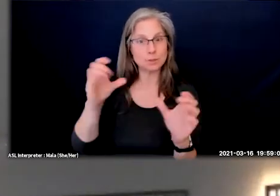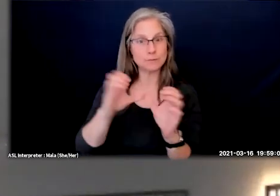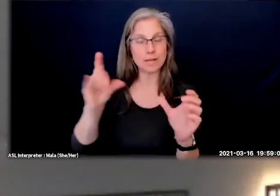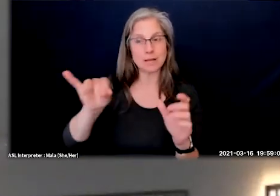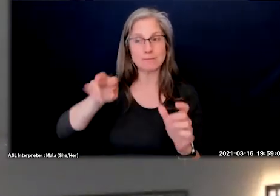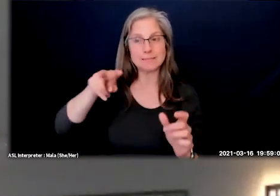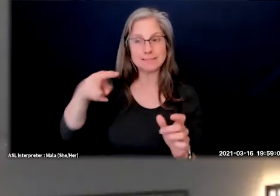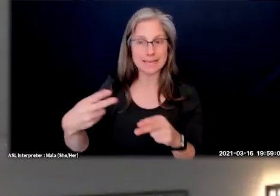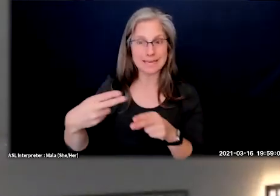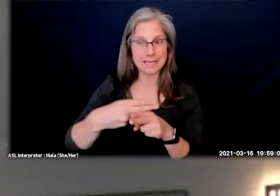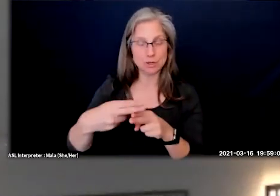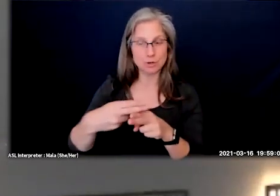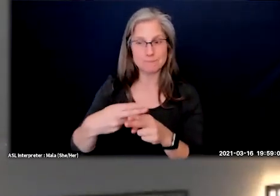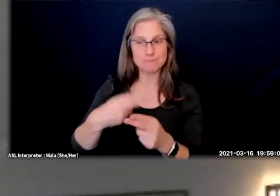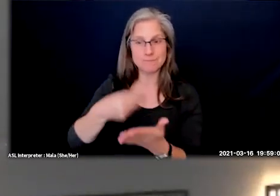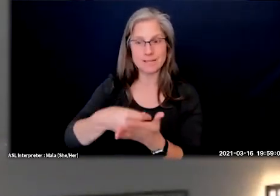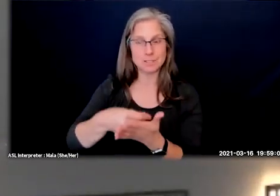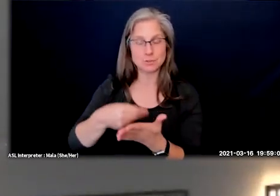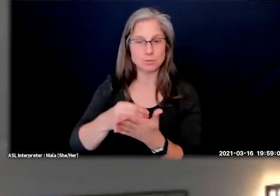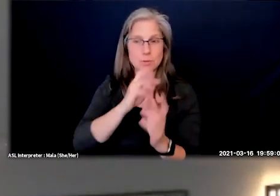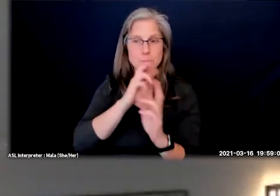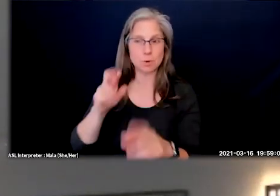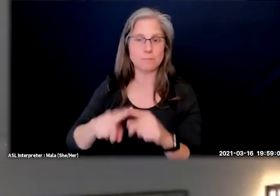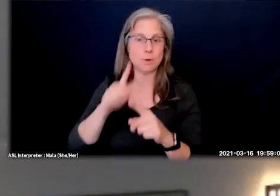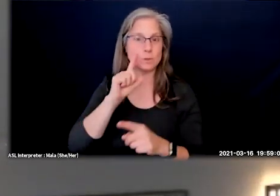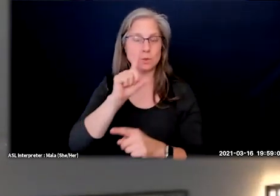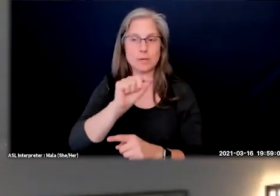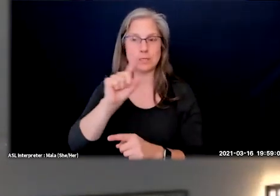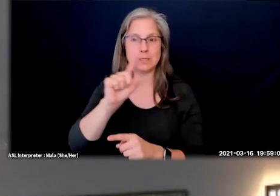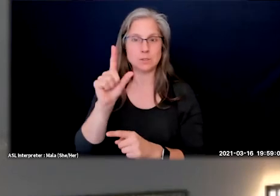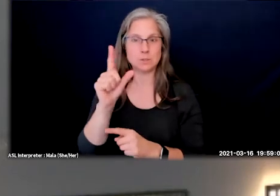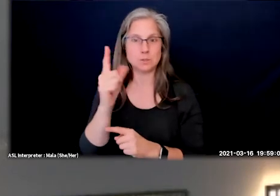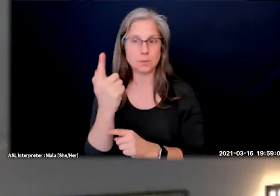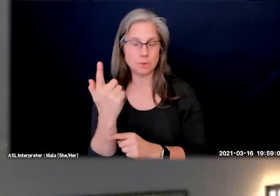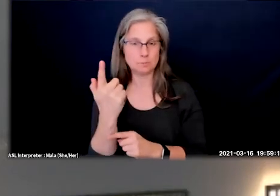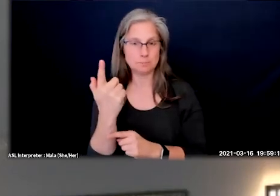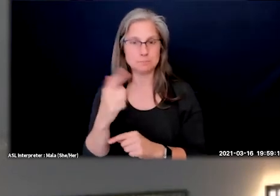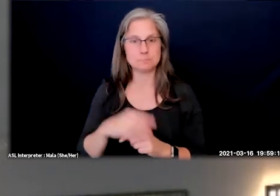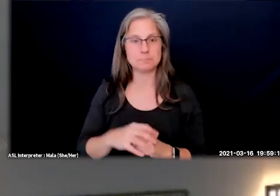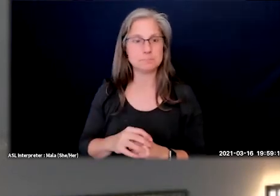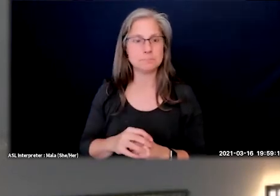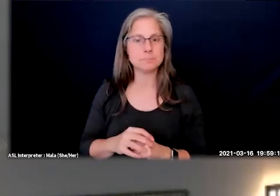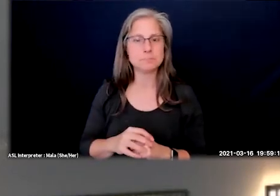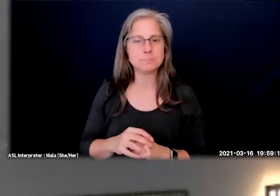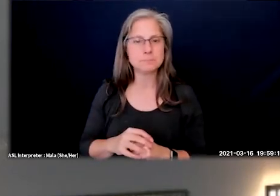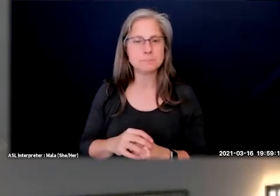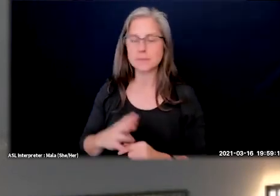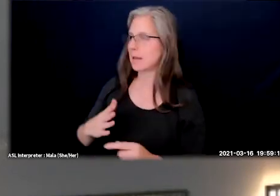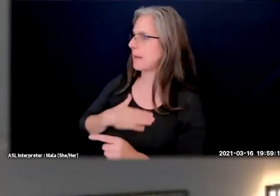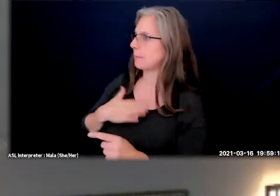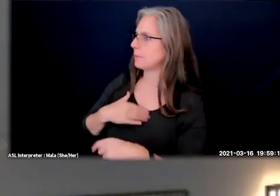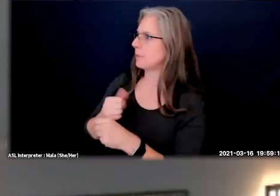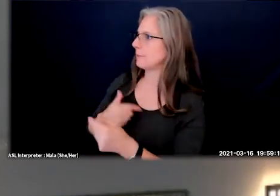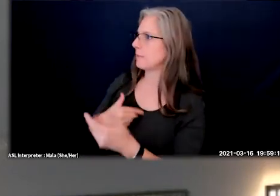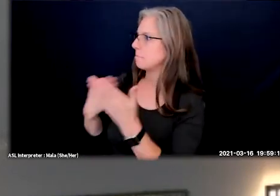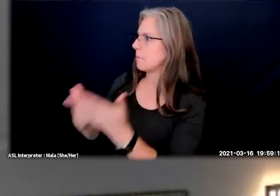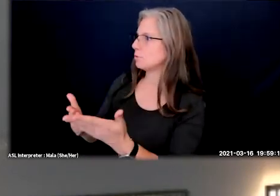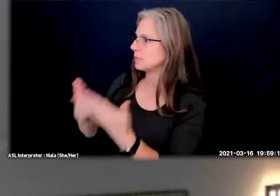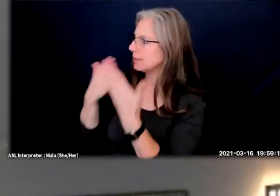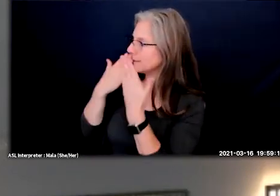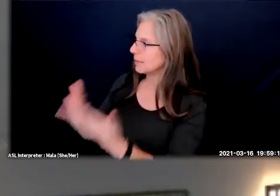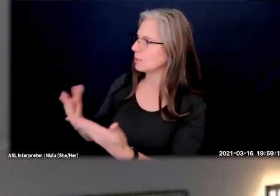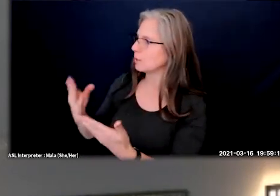second interim financial report for 2020-21. And I'm very happy to make that motion. And thank you,